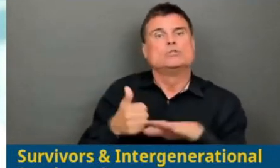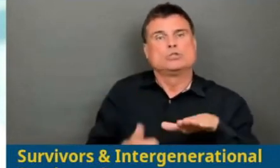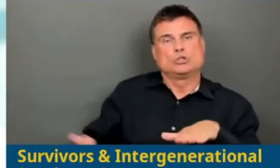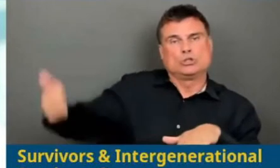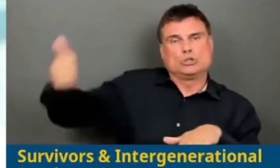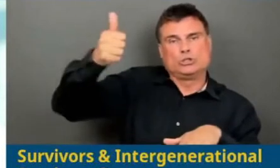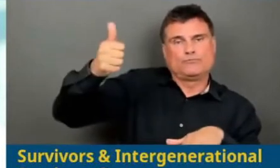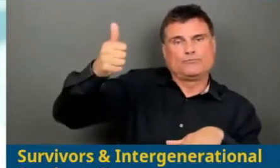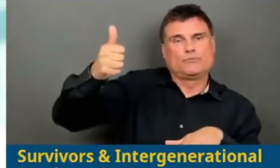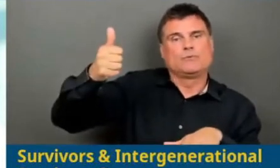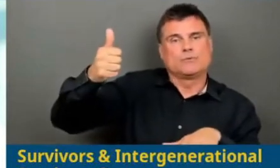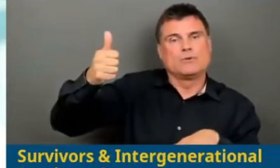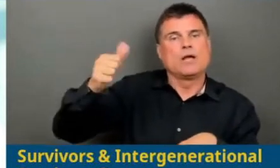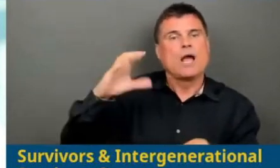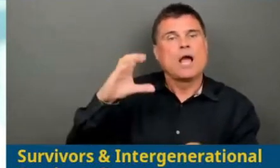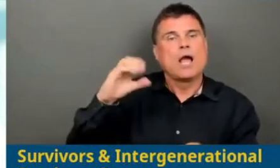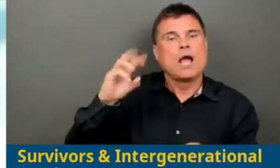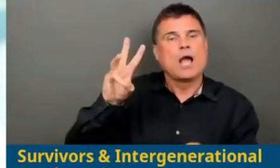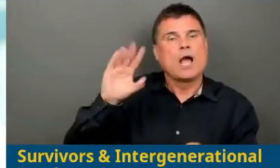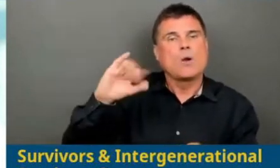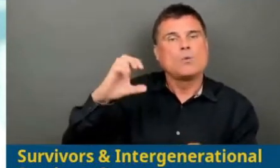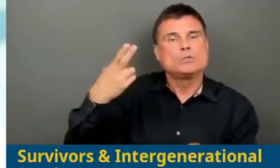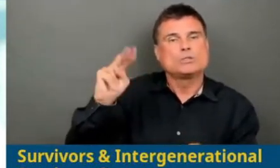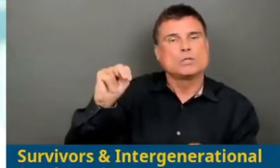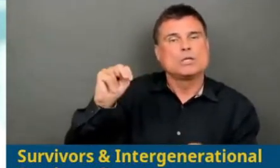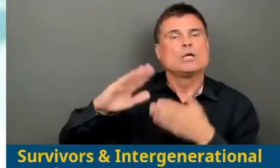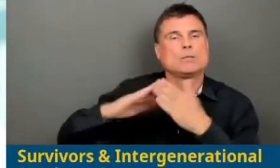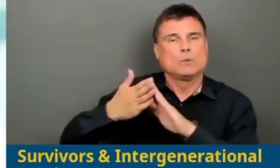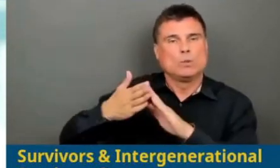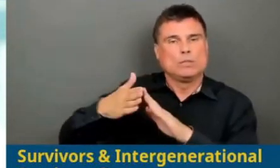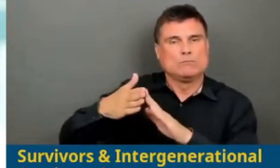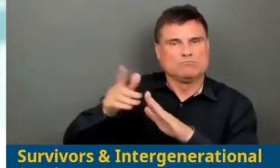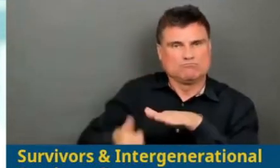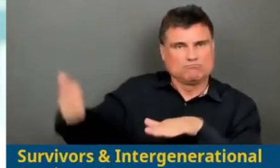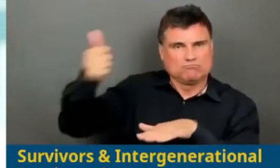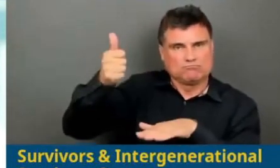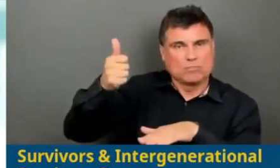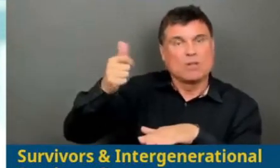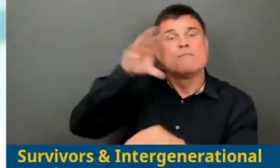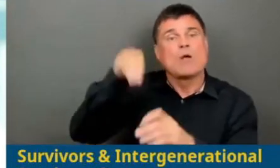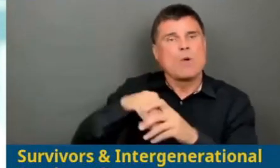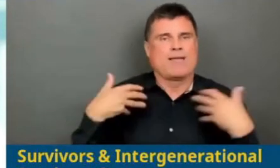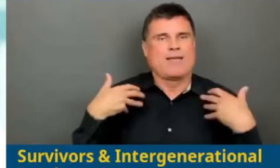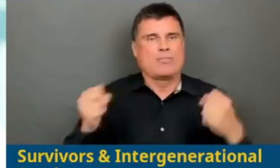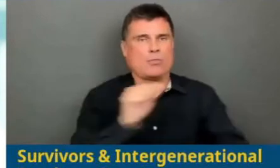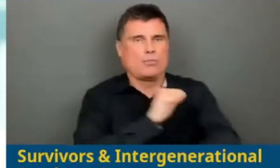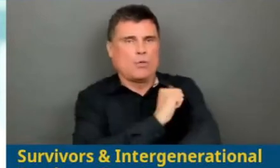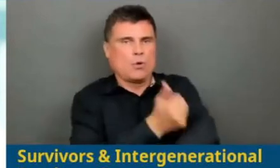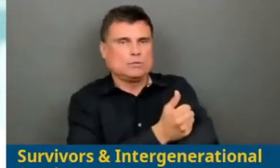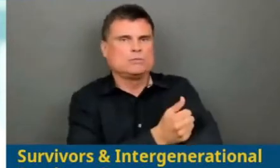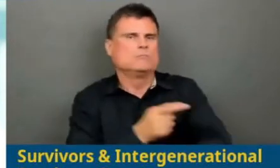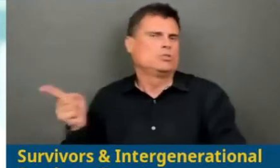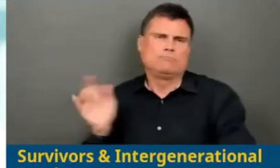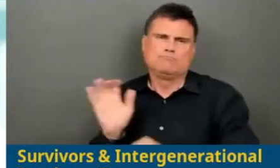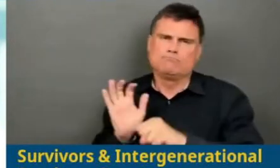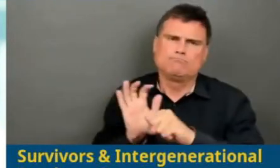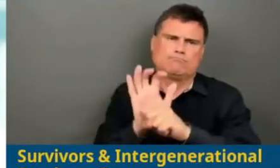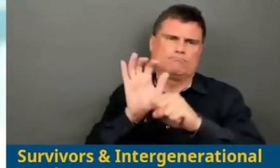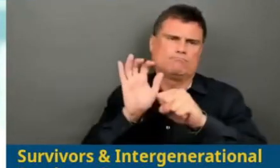of the First Nations Health Authority. Throughout her career, she has advocated for Indigenous and human rights locally, nationally, and